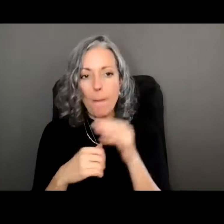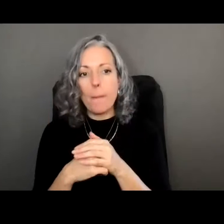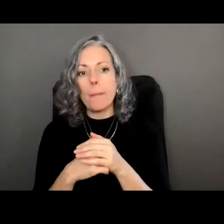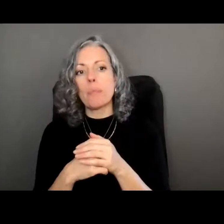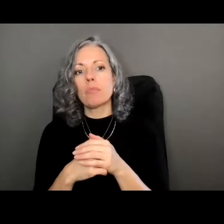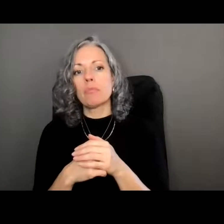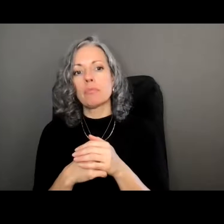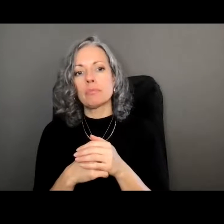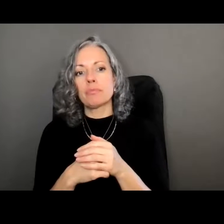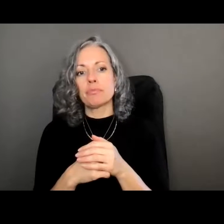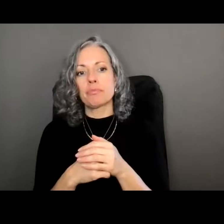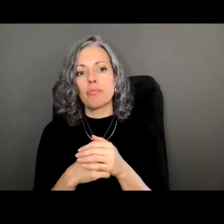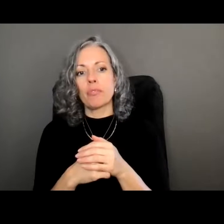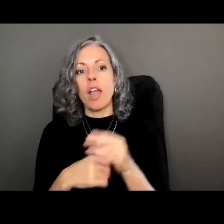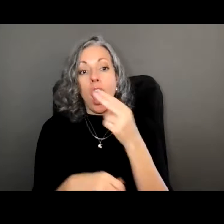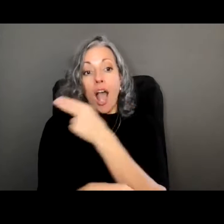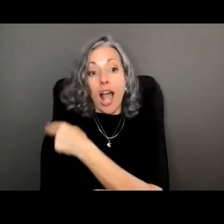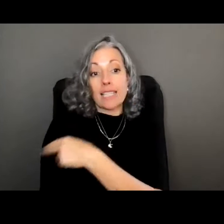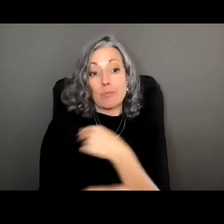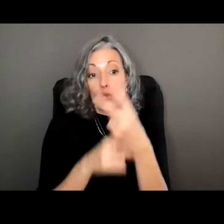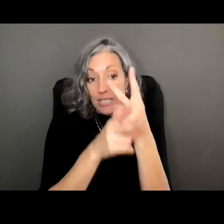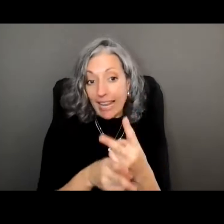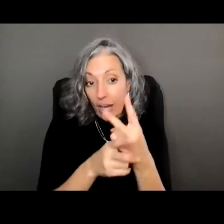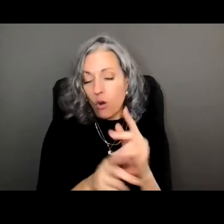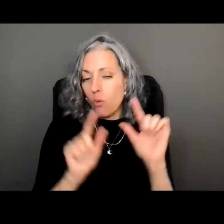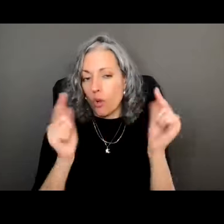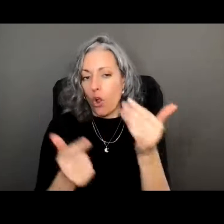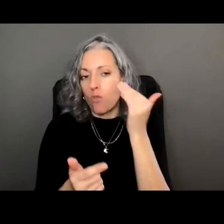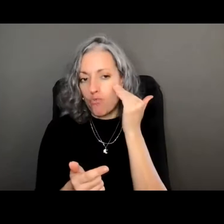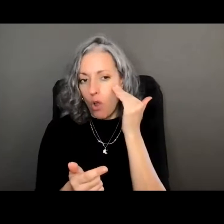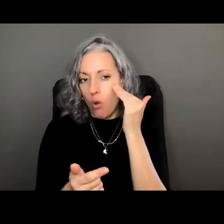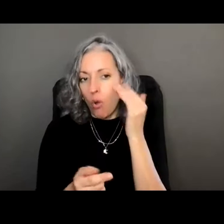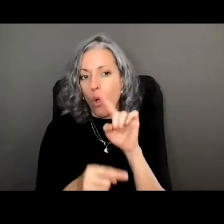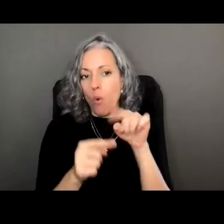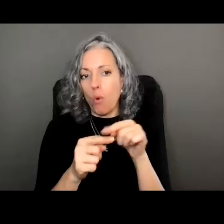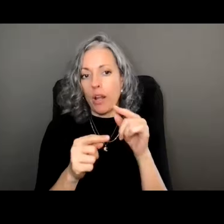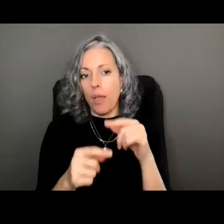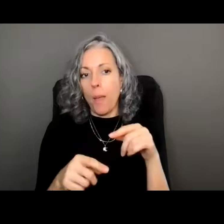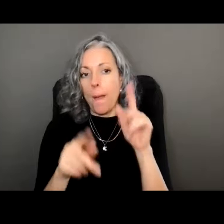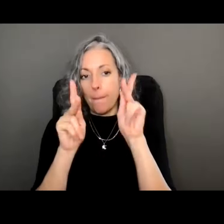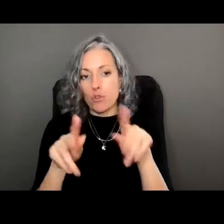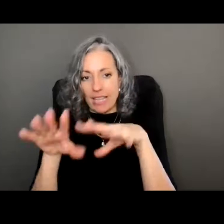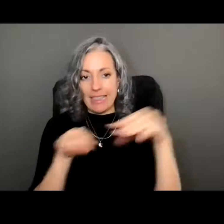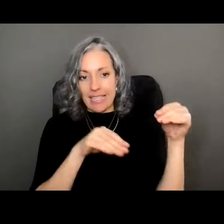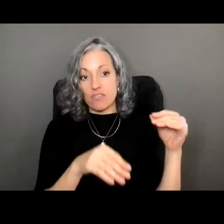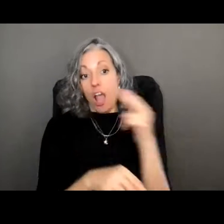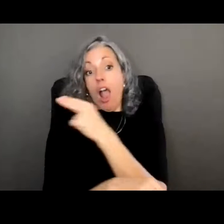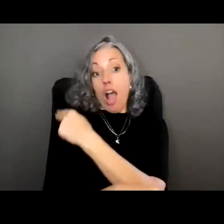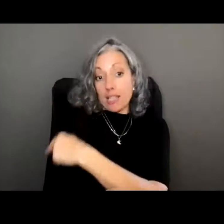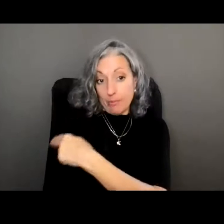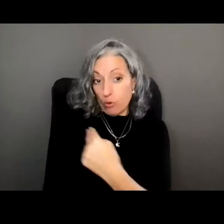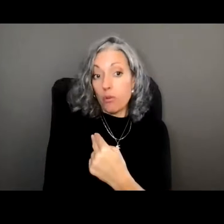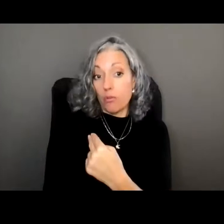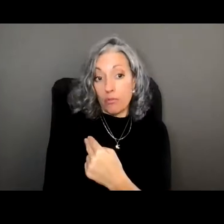post-acute care, and hospitals. We all know that once a person is discharged from the hospital, that if